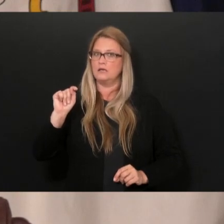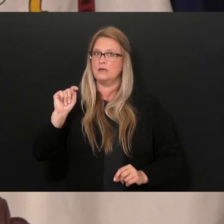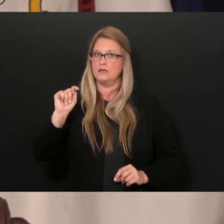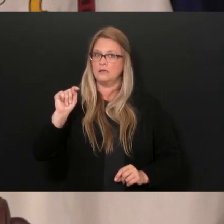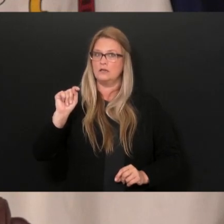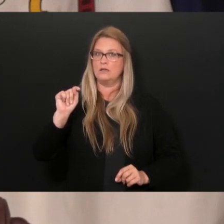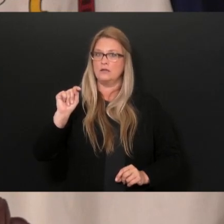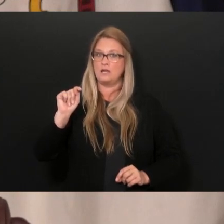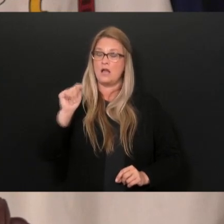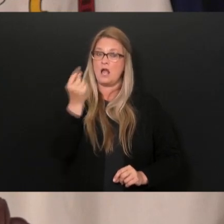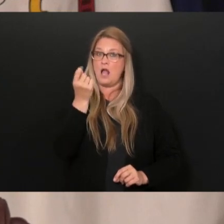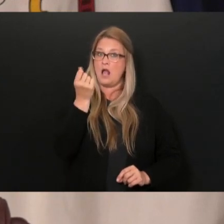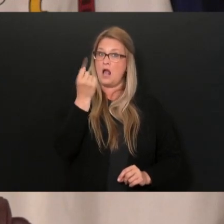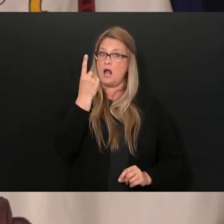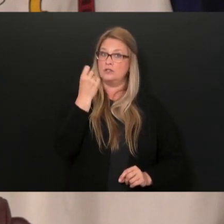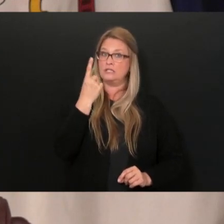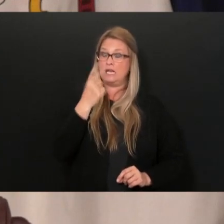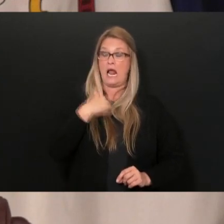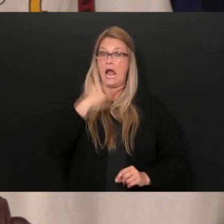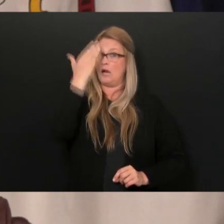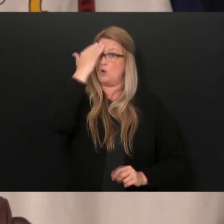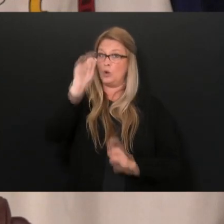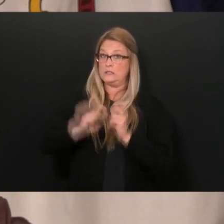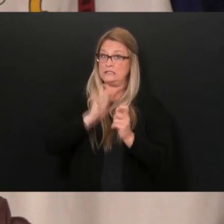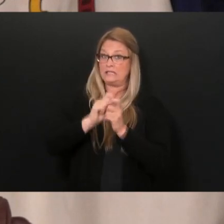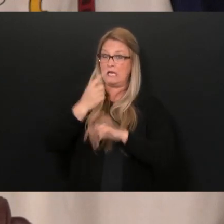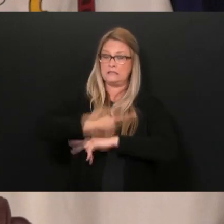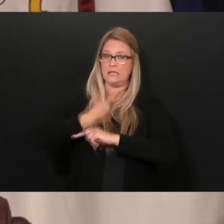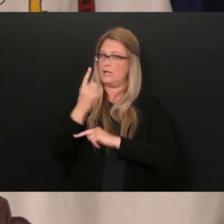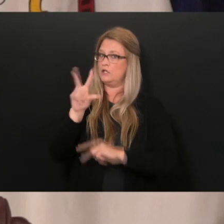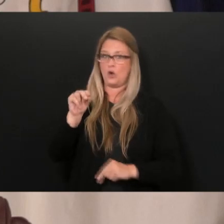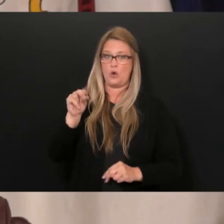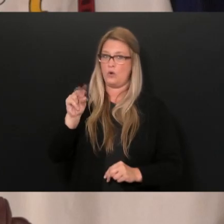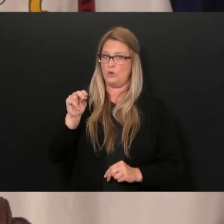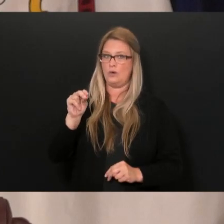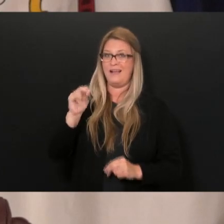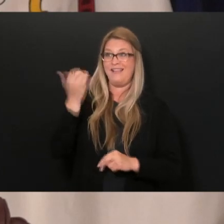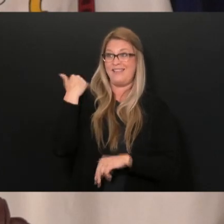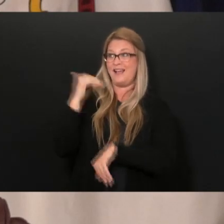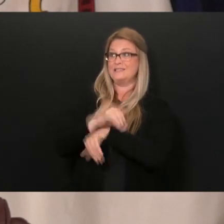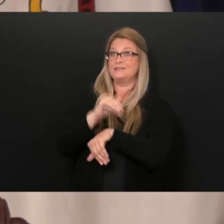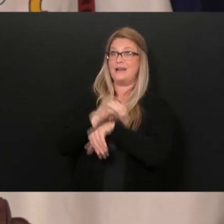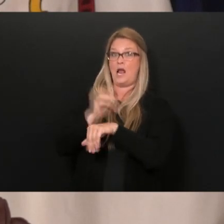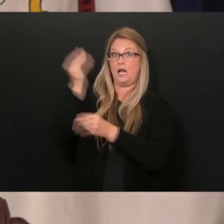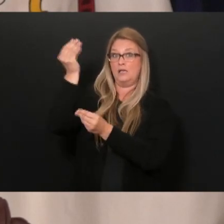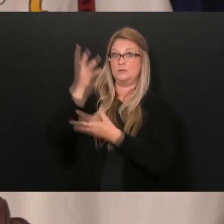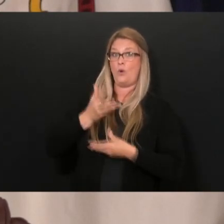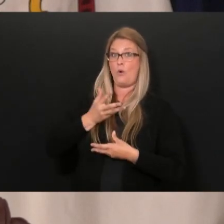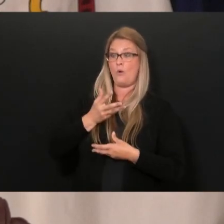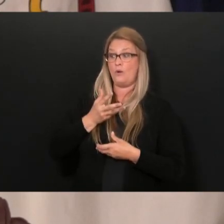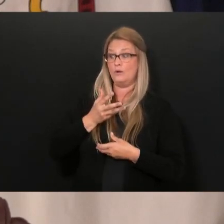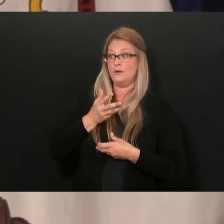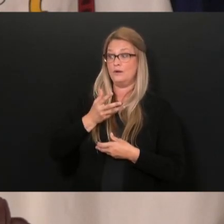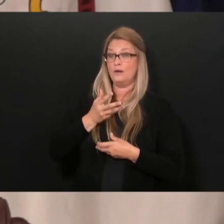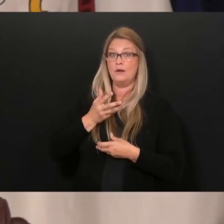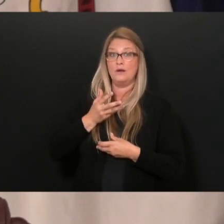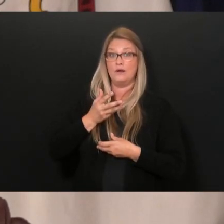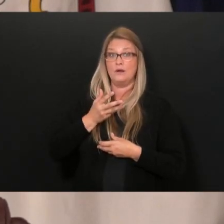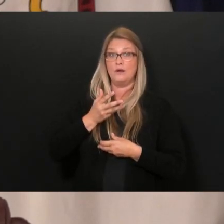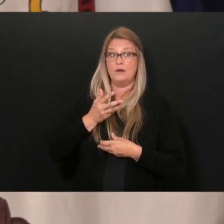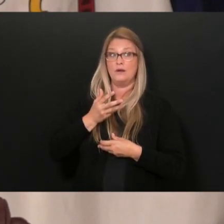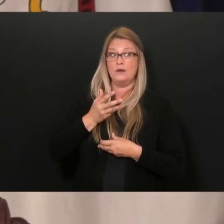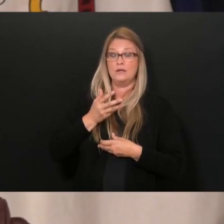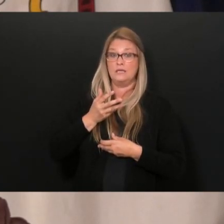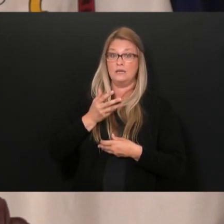us concretely to a date, because I was told last night that you know,